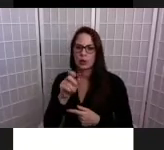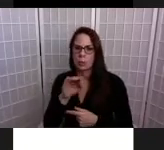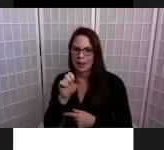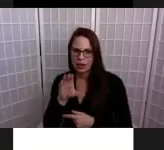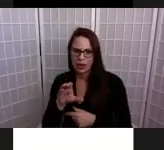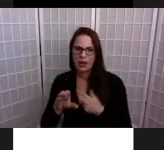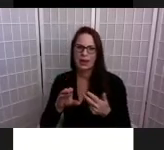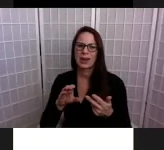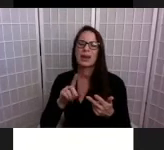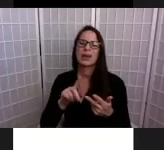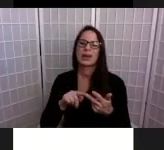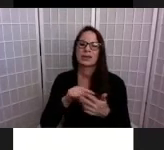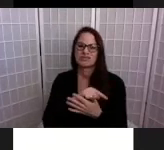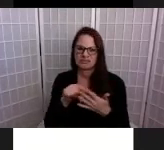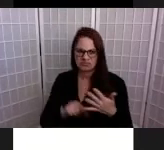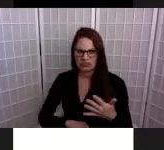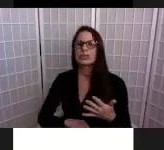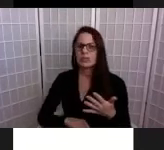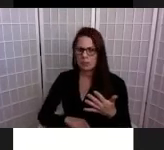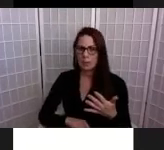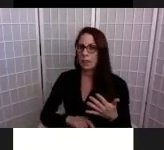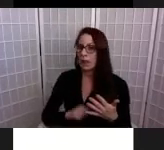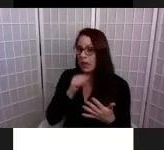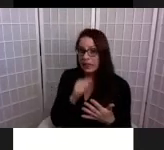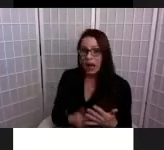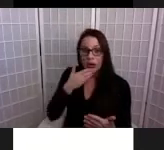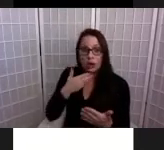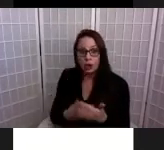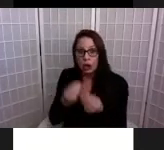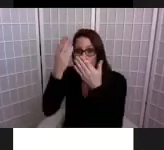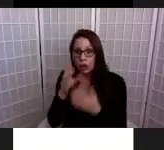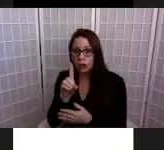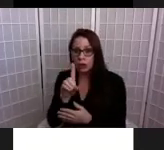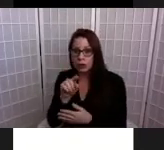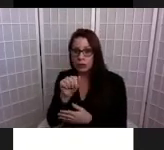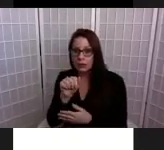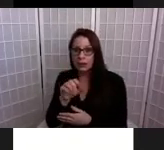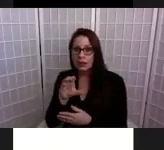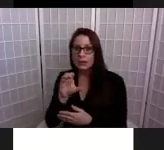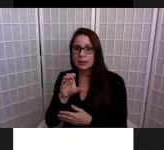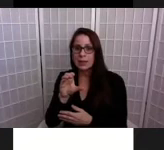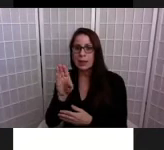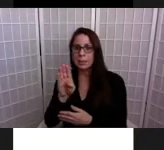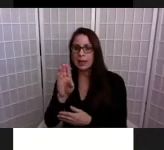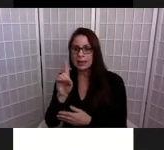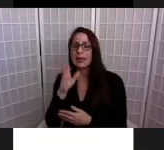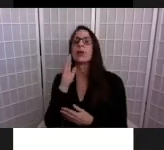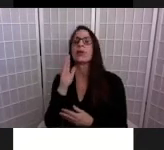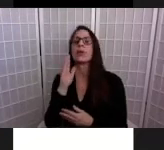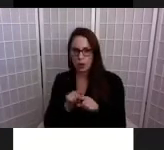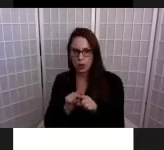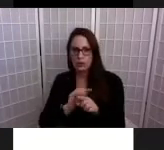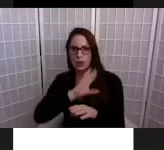some of these type of things. Again, there's not a lot of good data. CBD would fall into this category. We